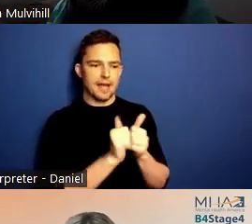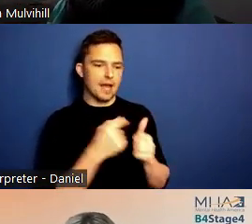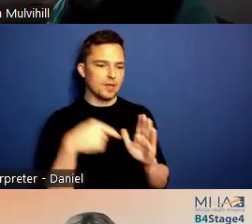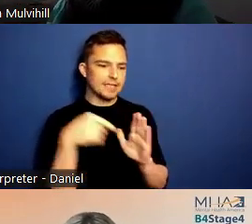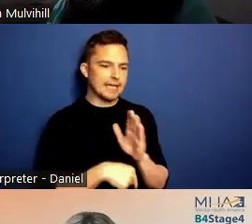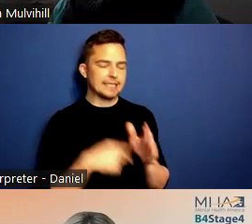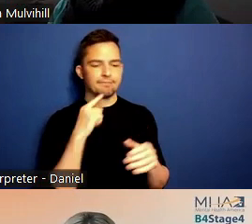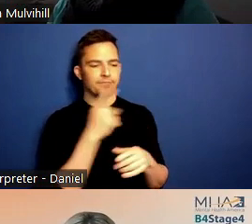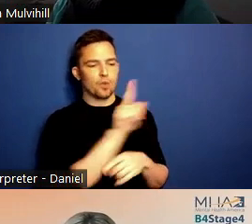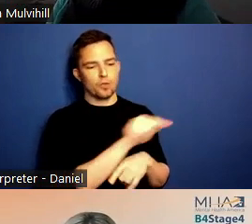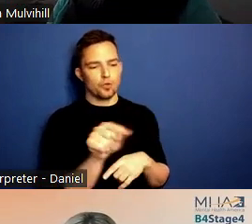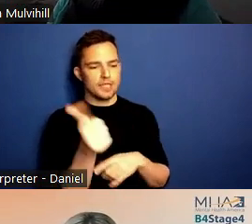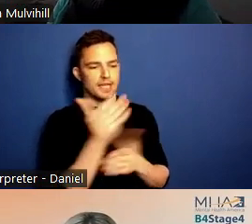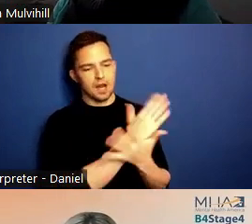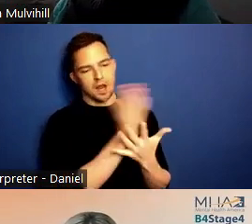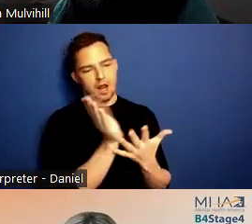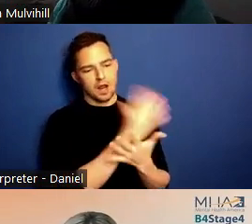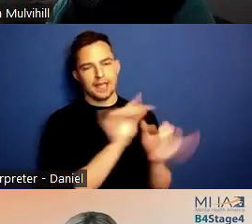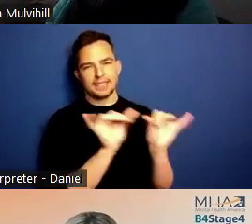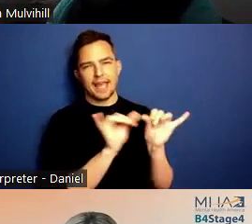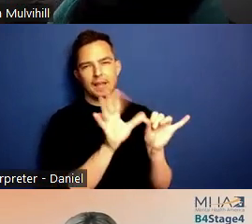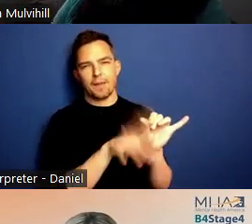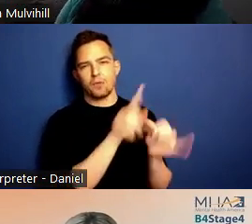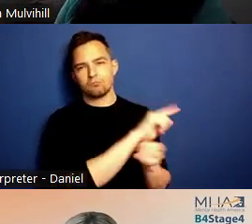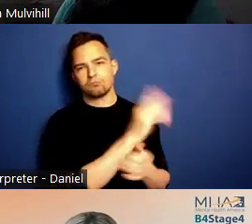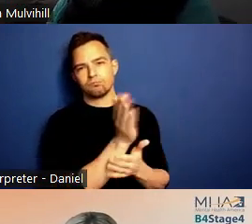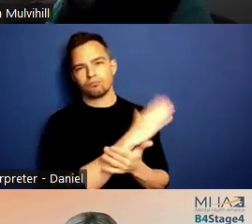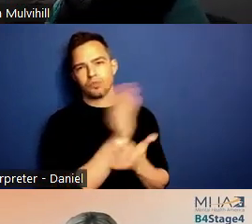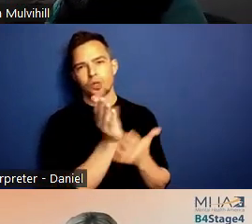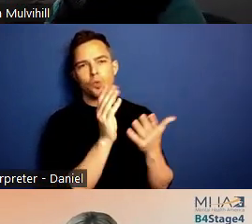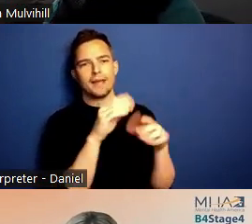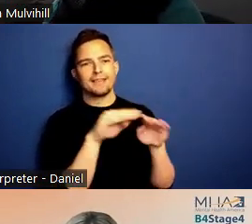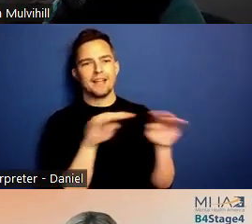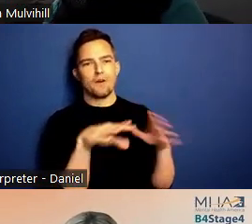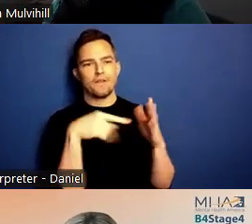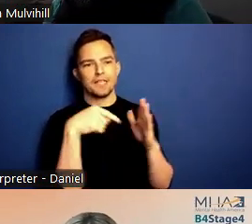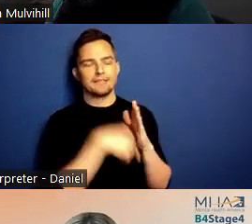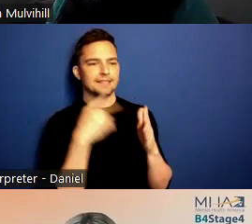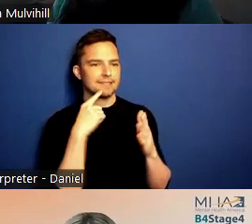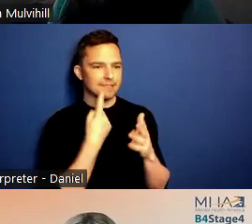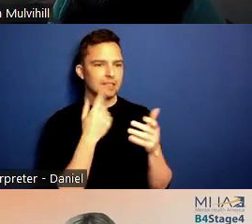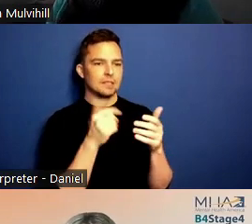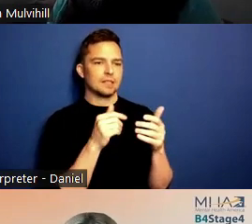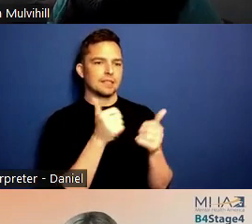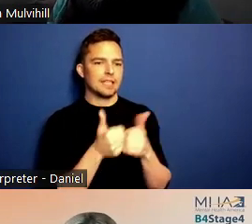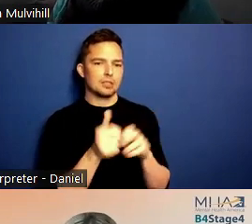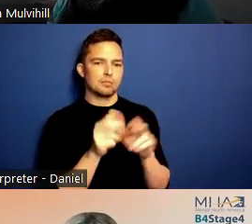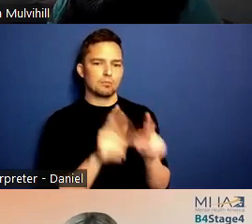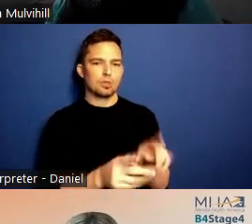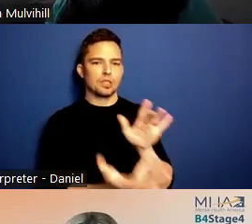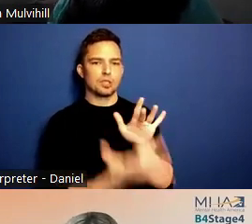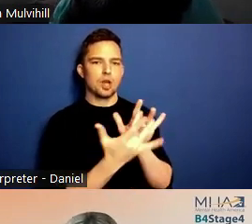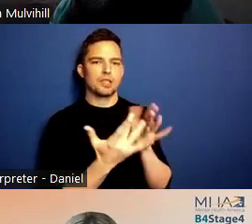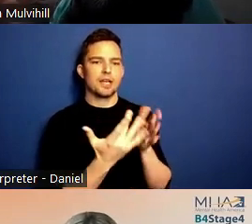10. We have a scale around what level of intensity each individual contact